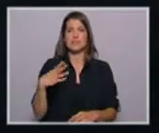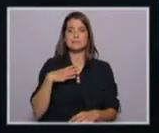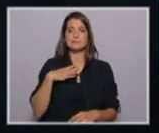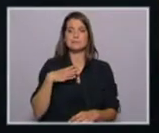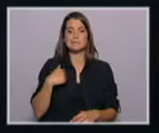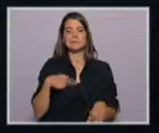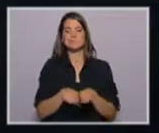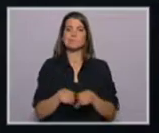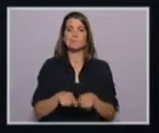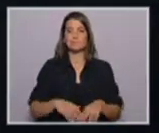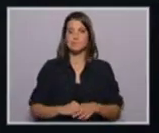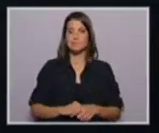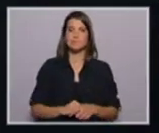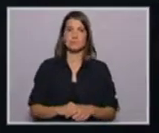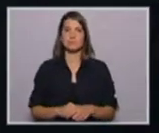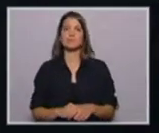atrás.